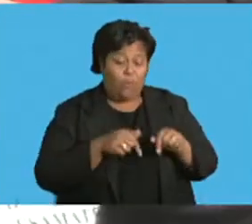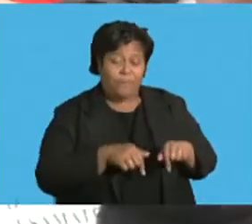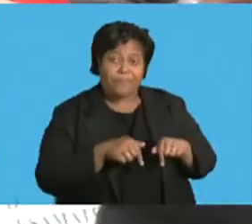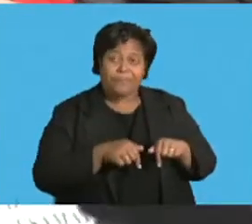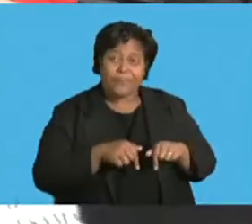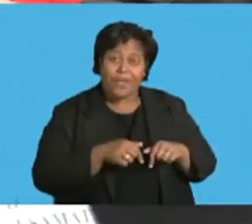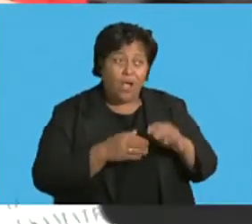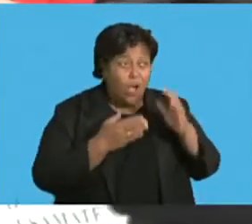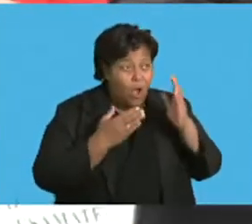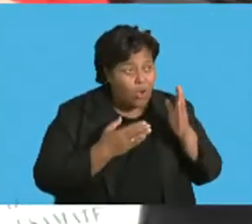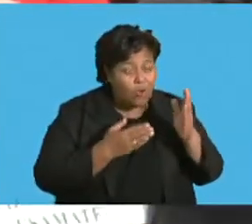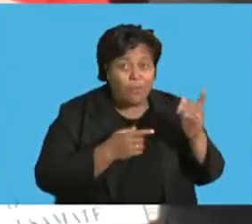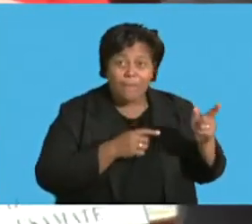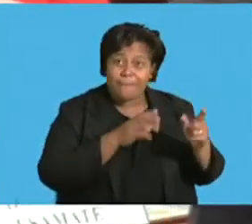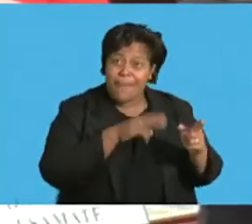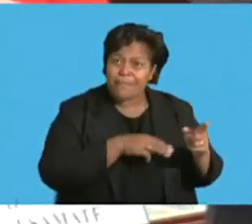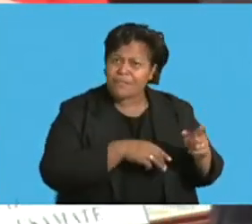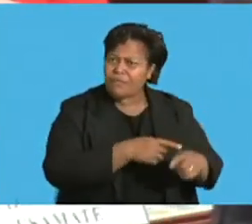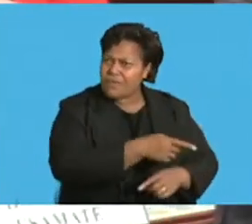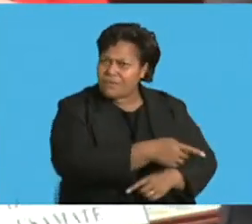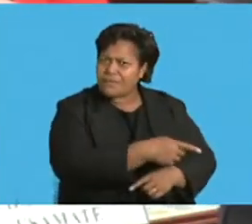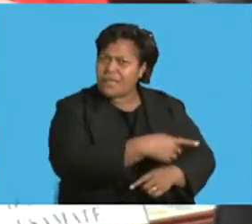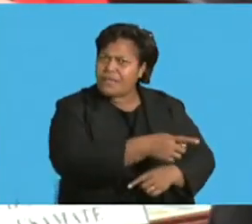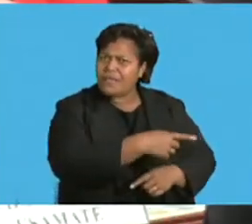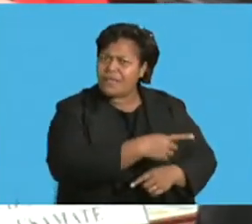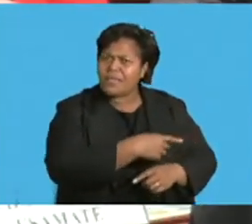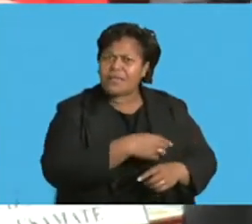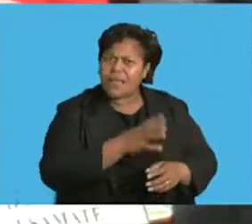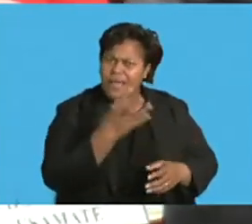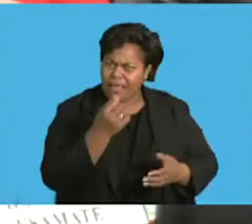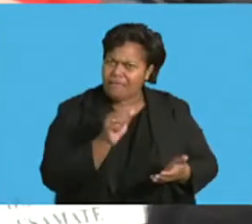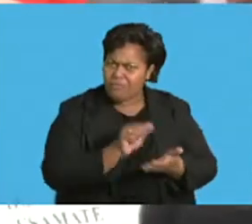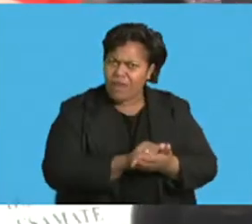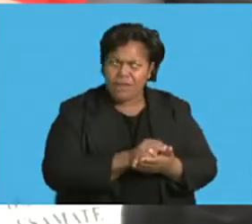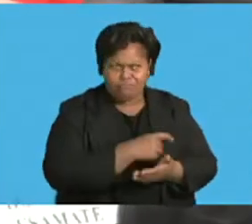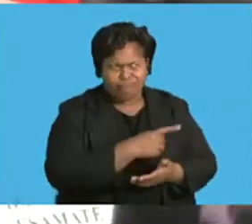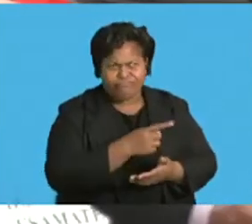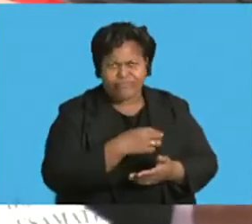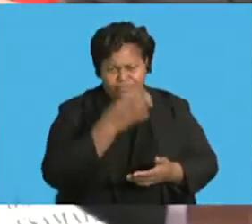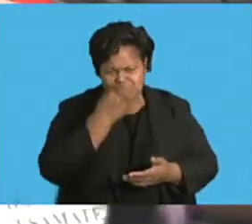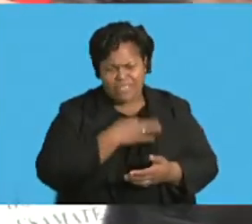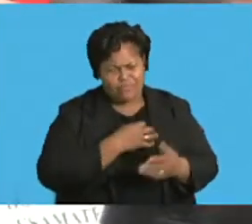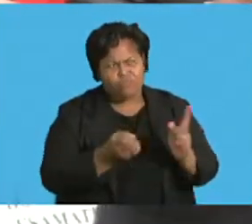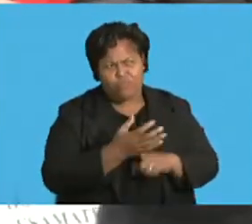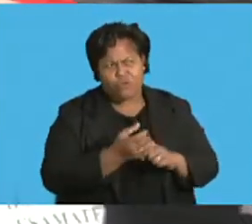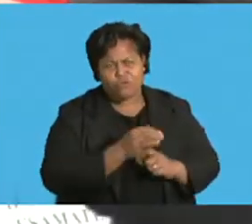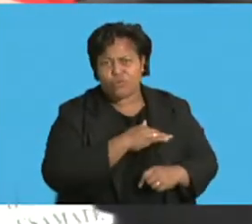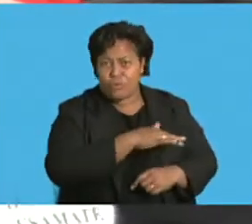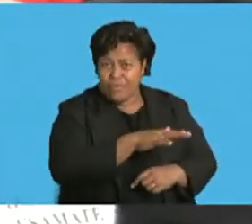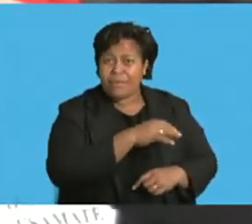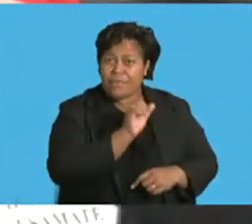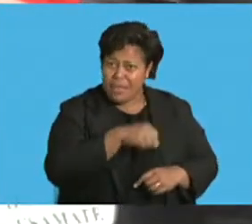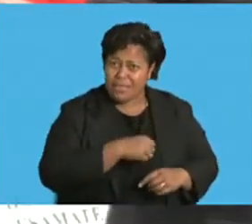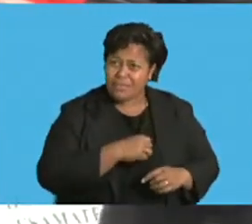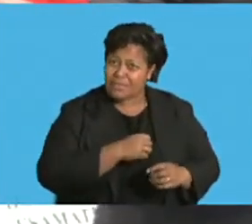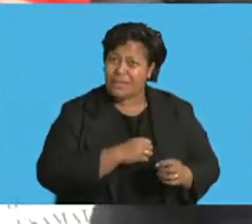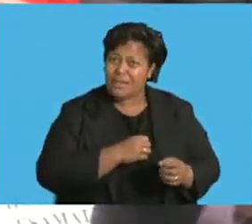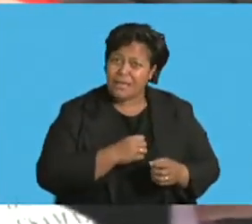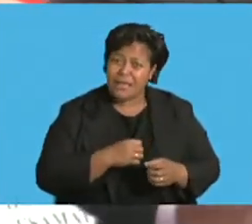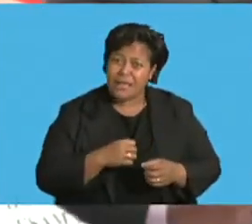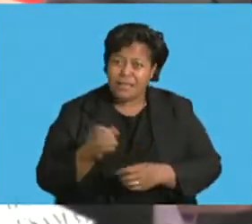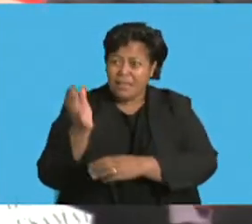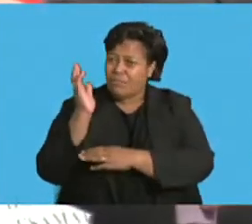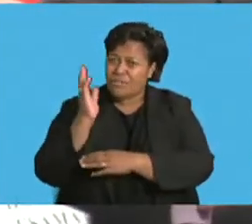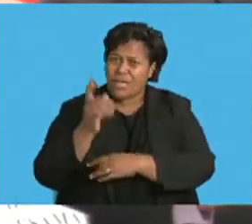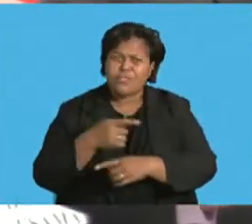side have a right to bring motions on various topics, which they believe is important to them, they do bring those topics, and we do debate